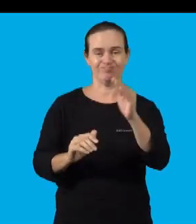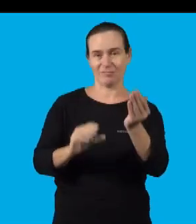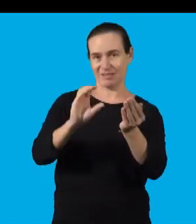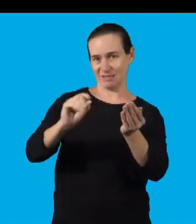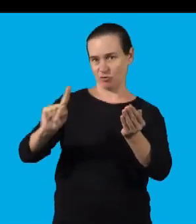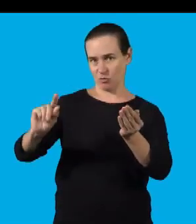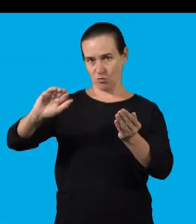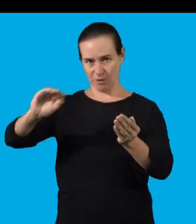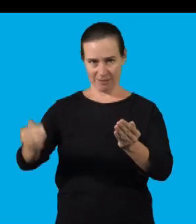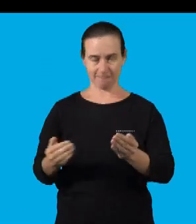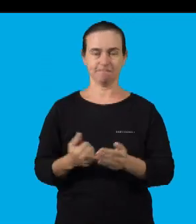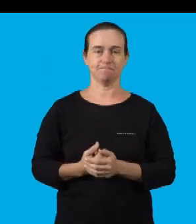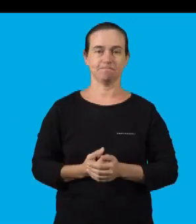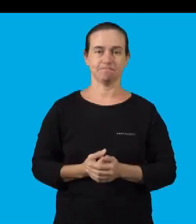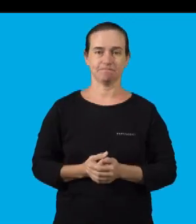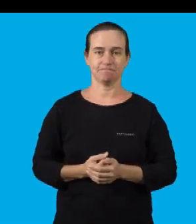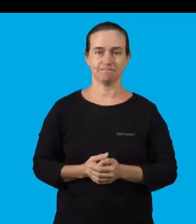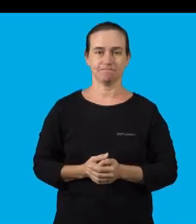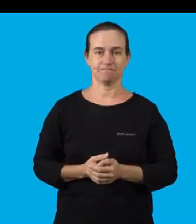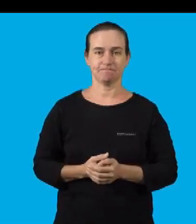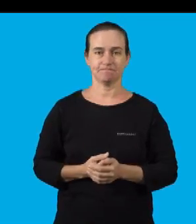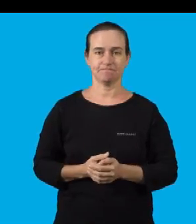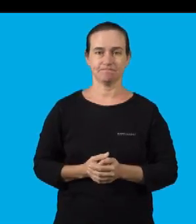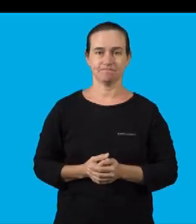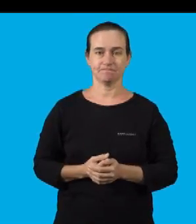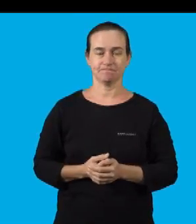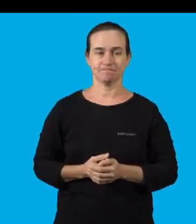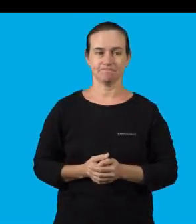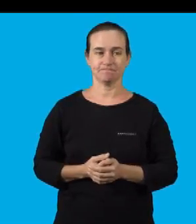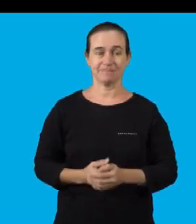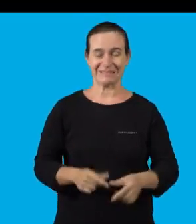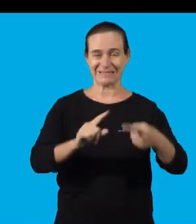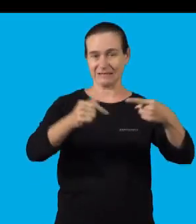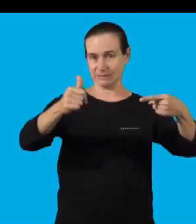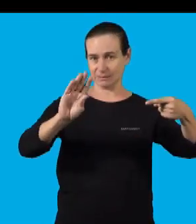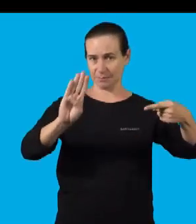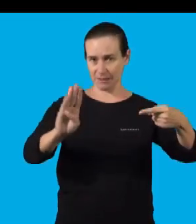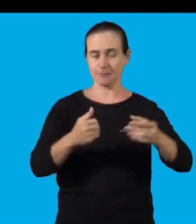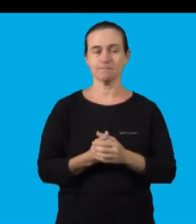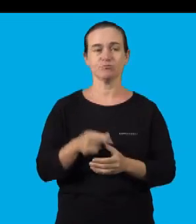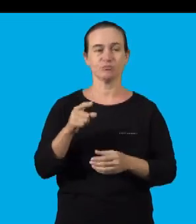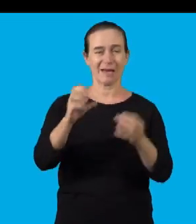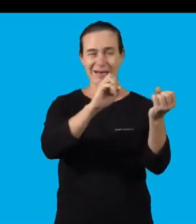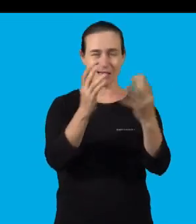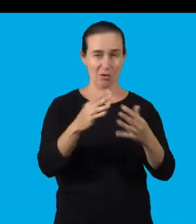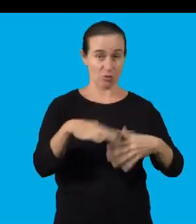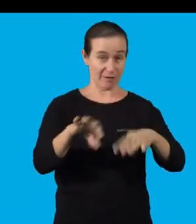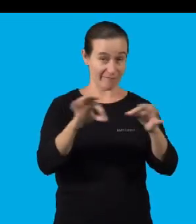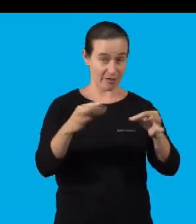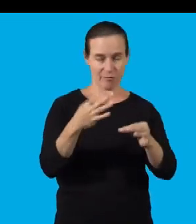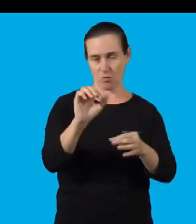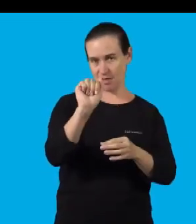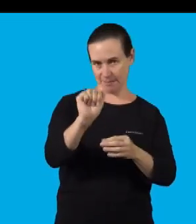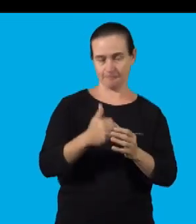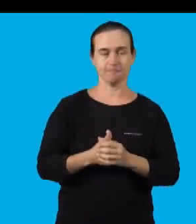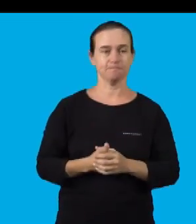of course 0 and 1. Then we go over to the next question there. It says